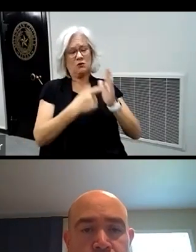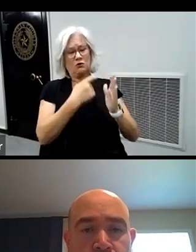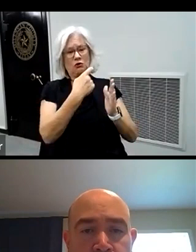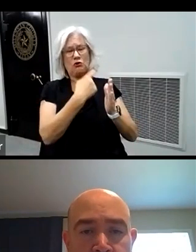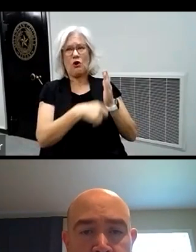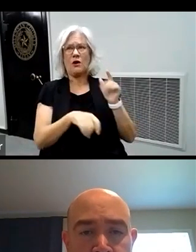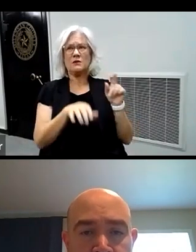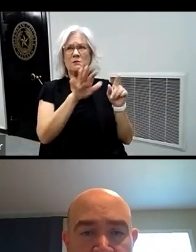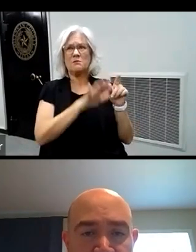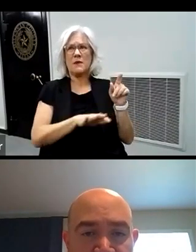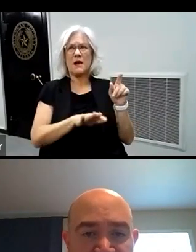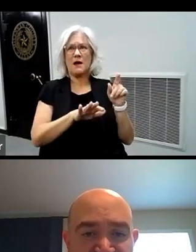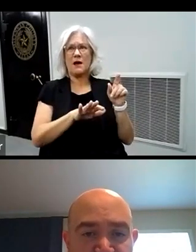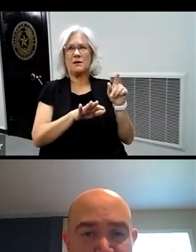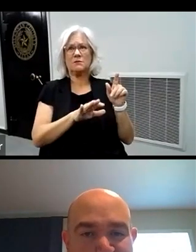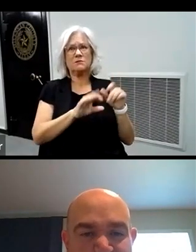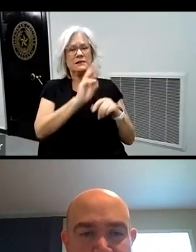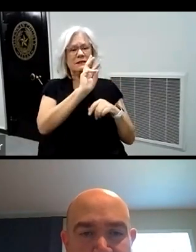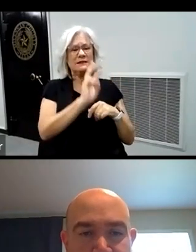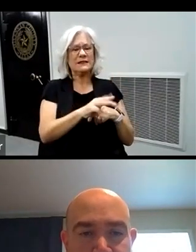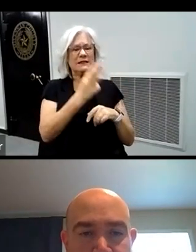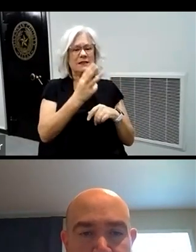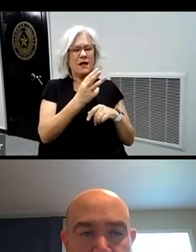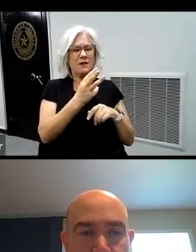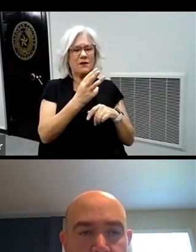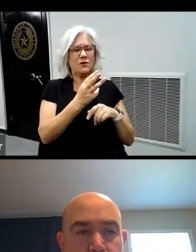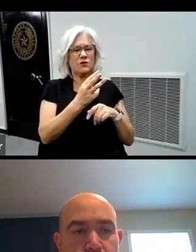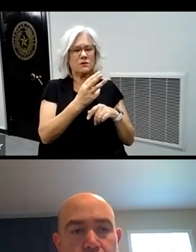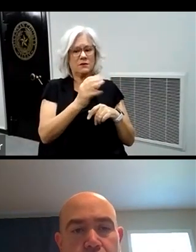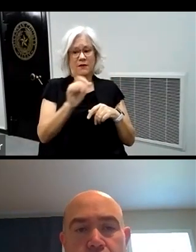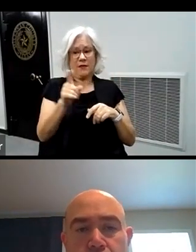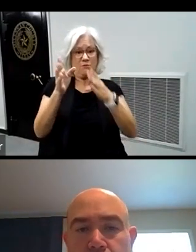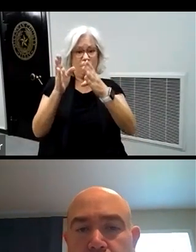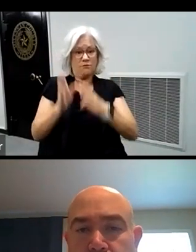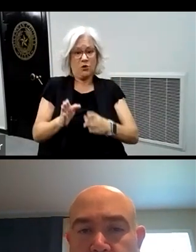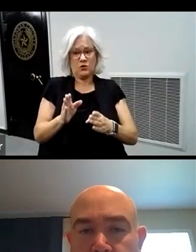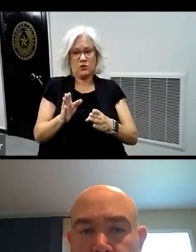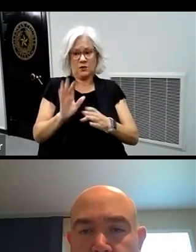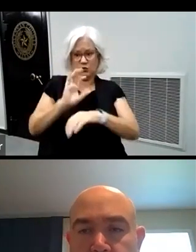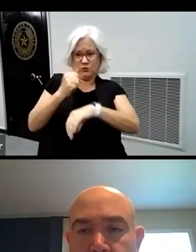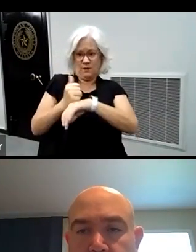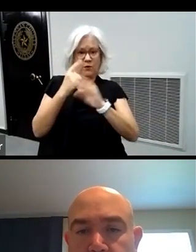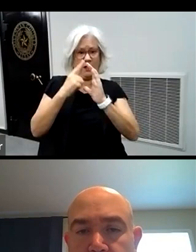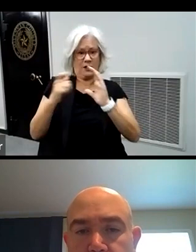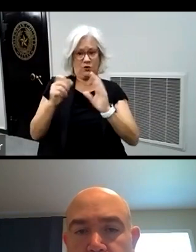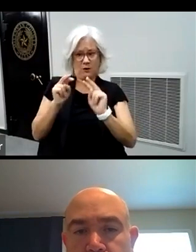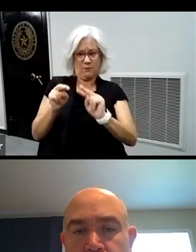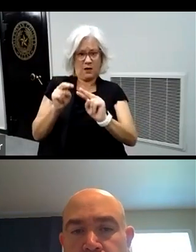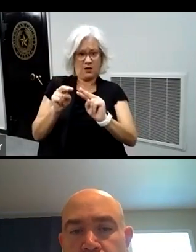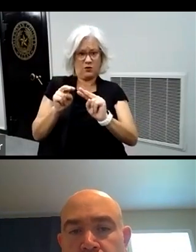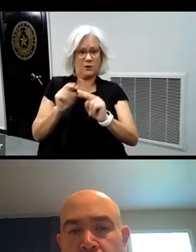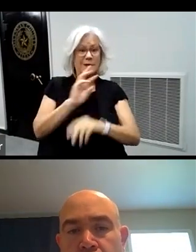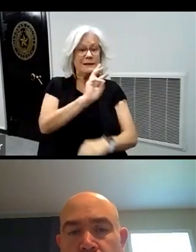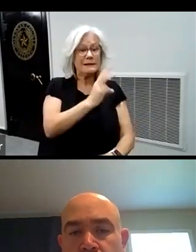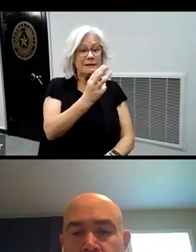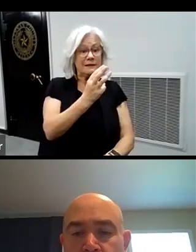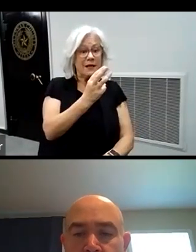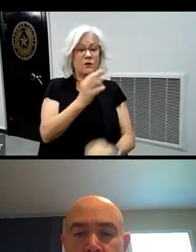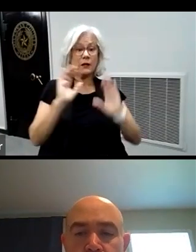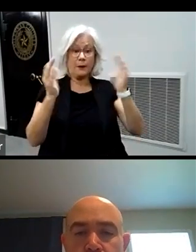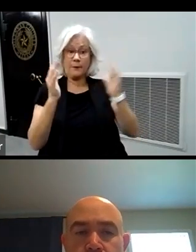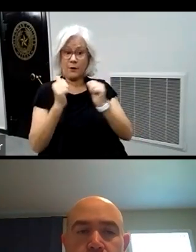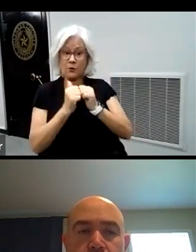over $6 to put someone on electronic monitoring compared to the cost